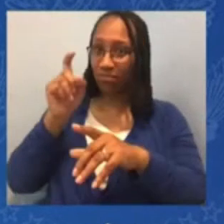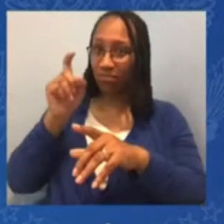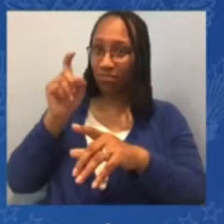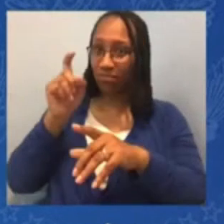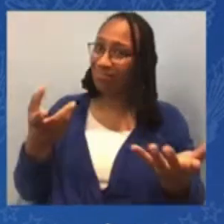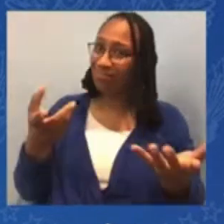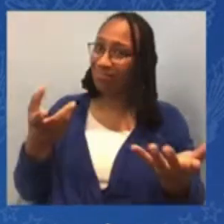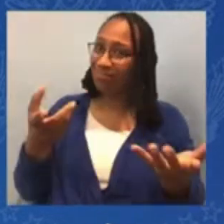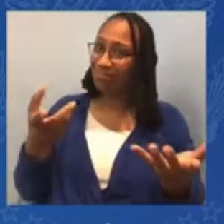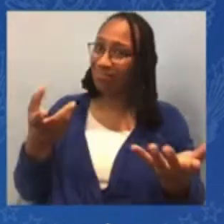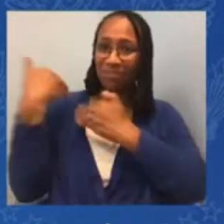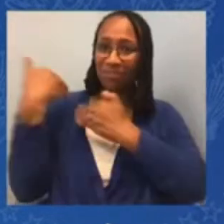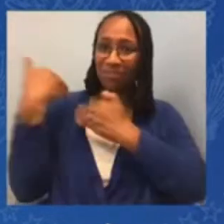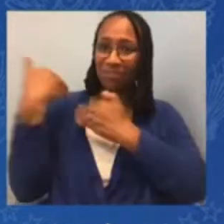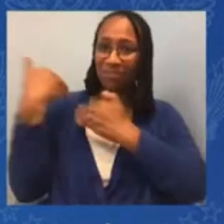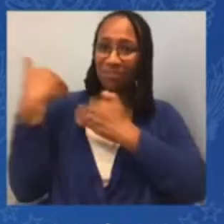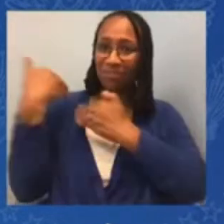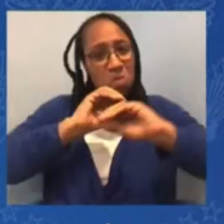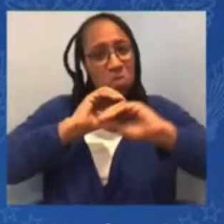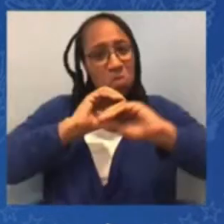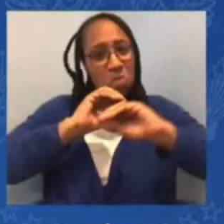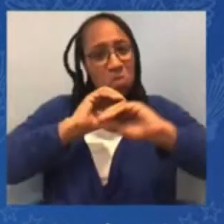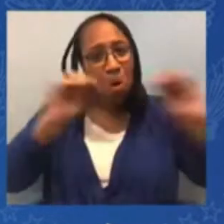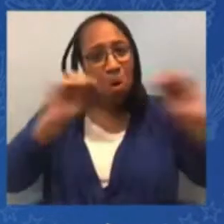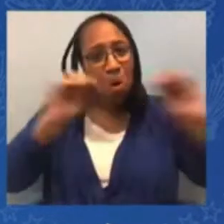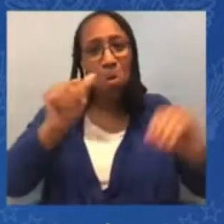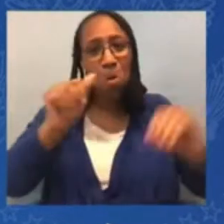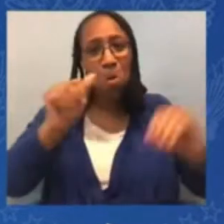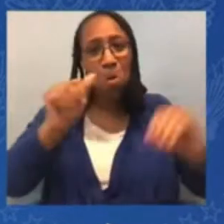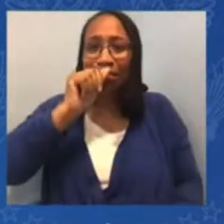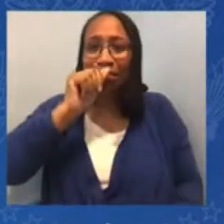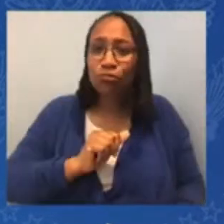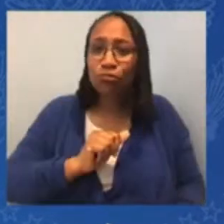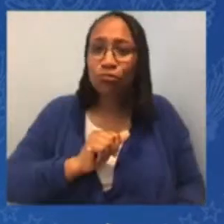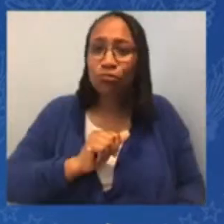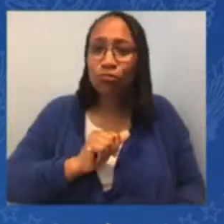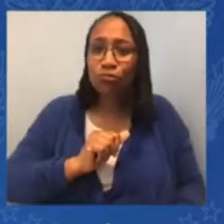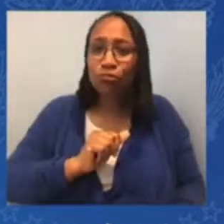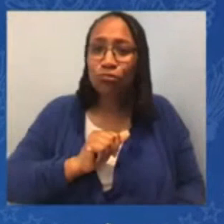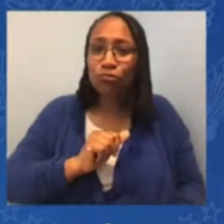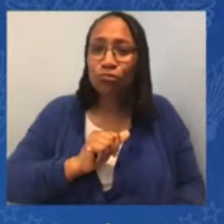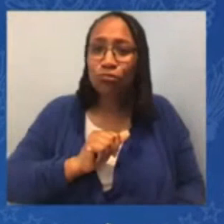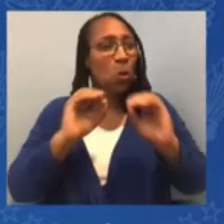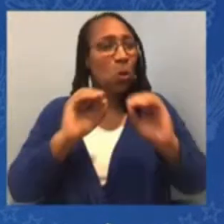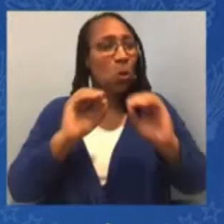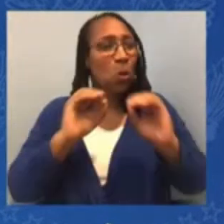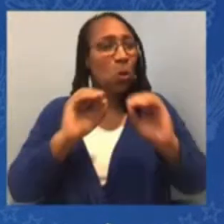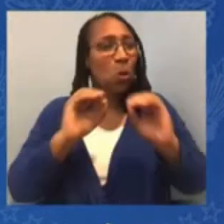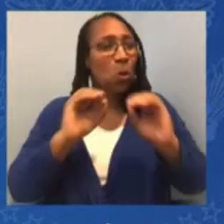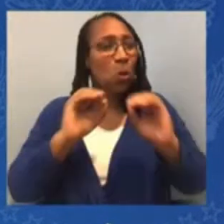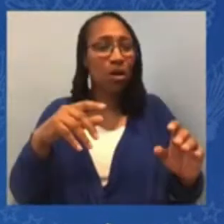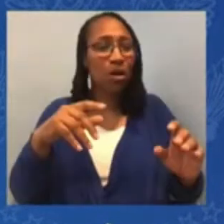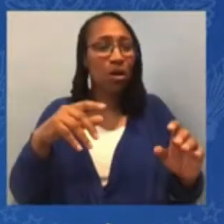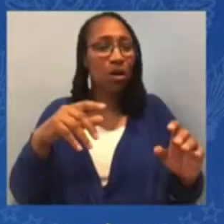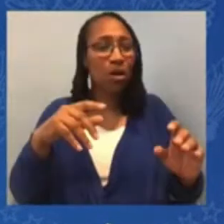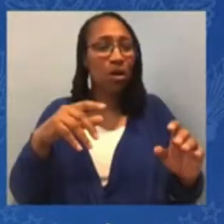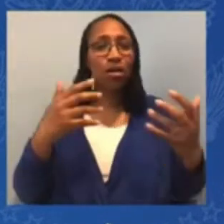dealers who willfully violate the law. Now, instead of a slap on the wrist, their license is revoked.